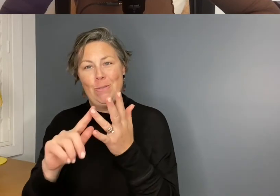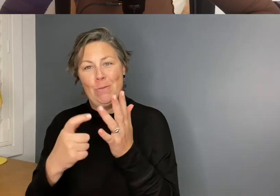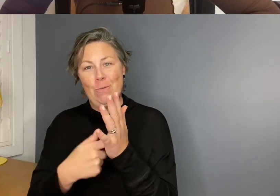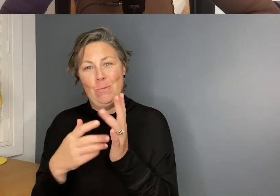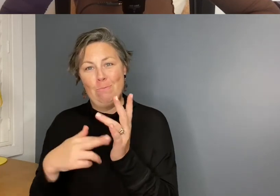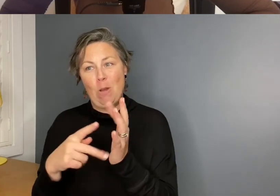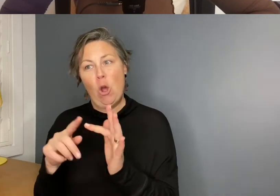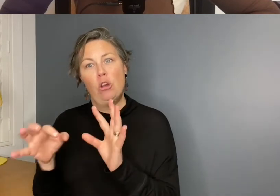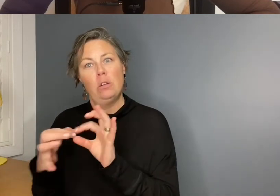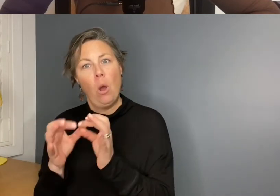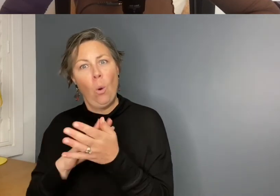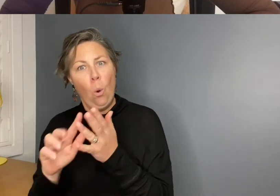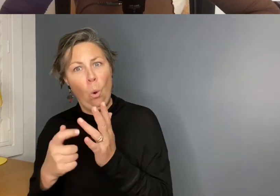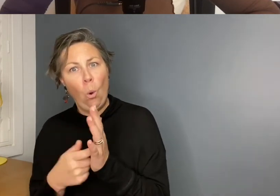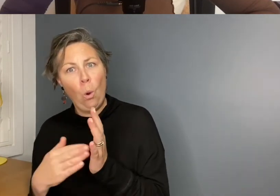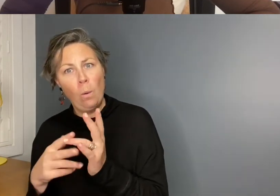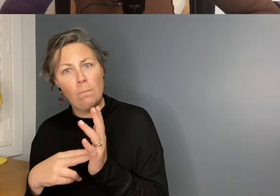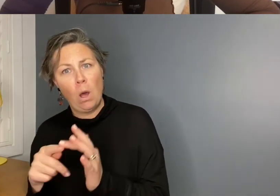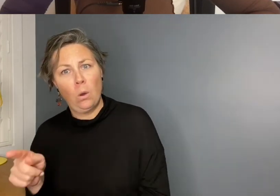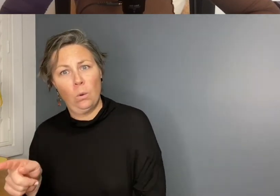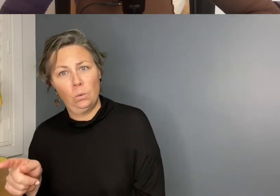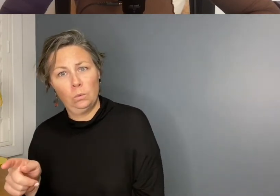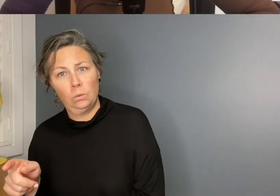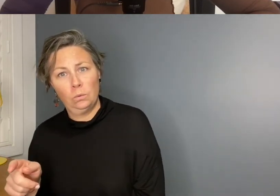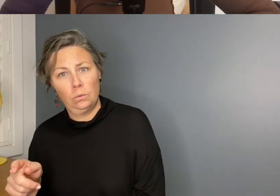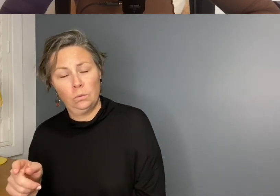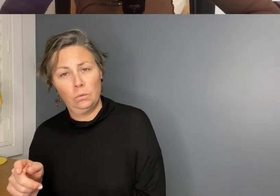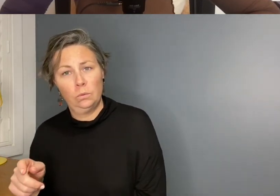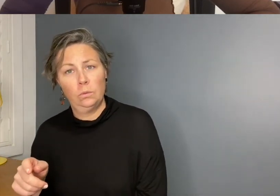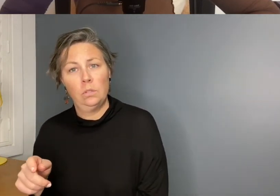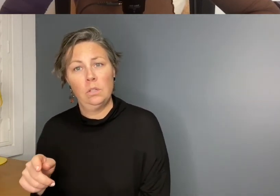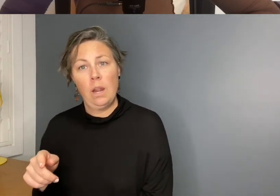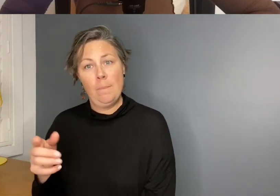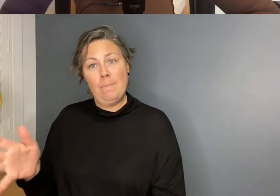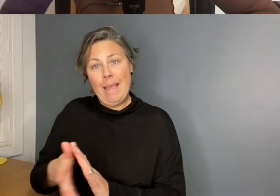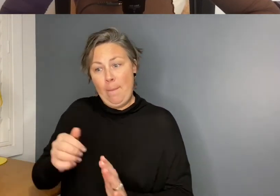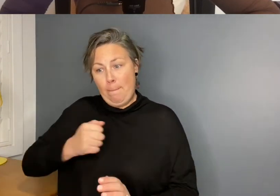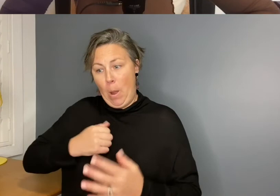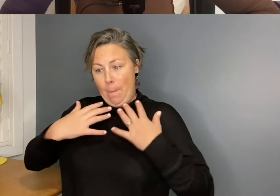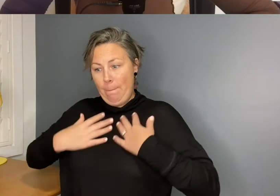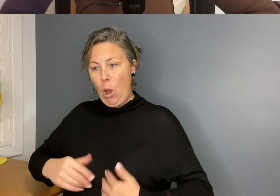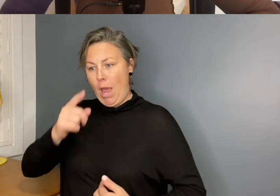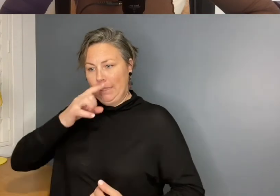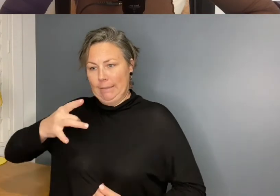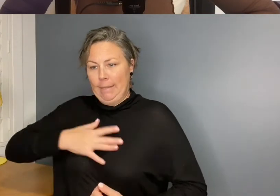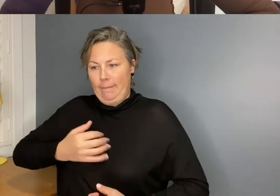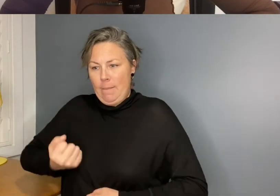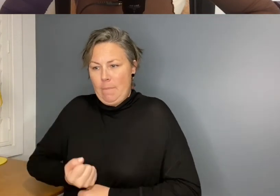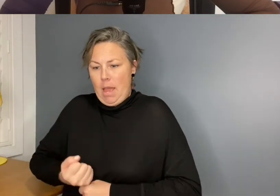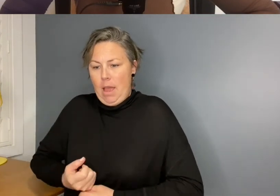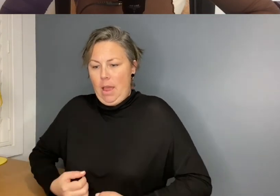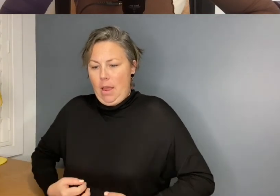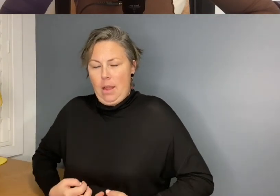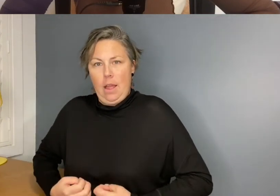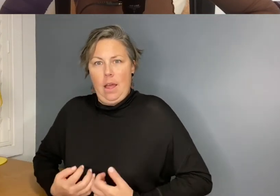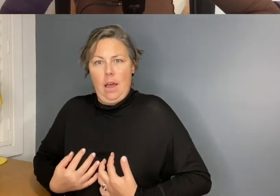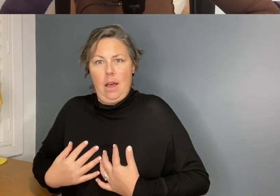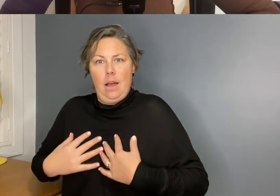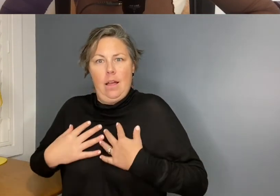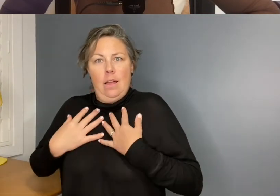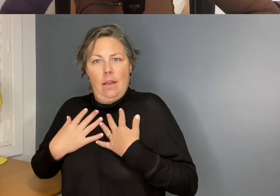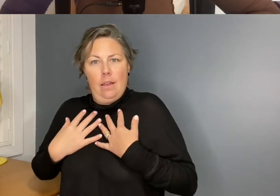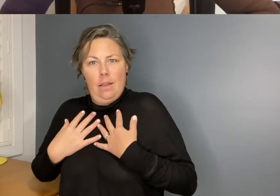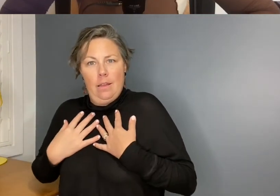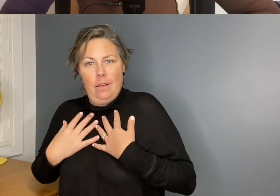that. Vitamin D, we do produce ourselves, but we can only produce it under really specific circumstances. We produce